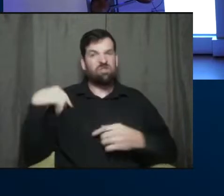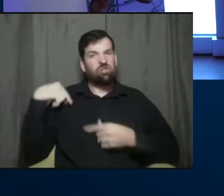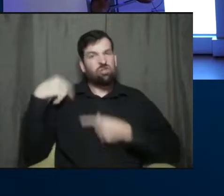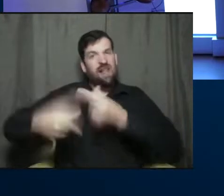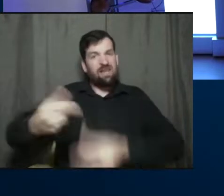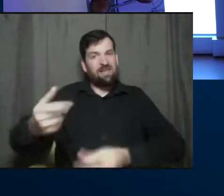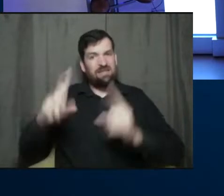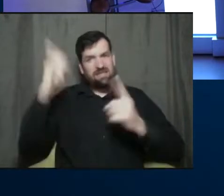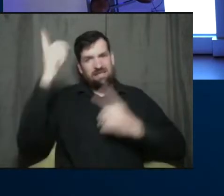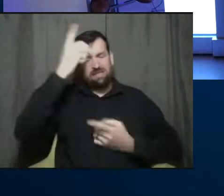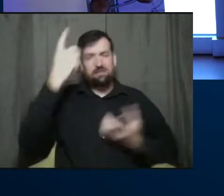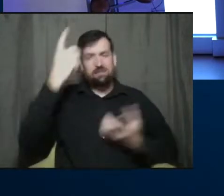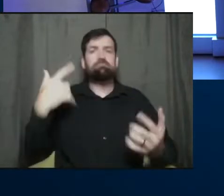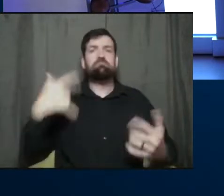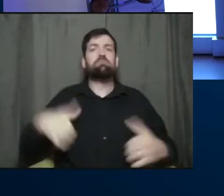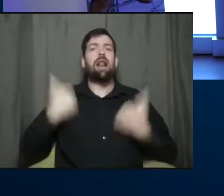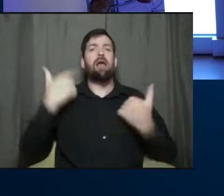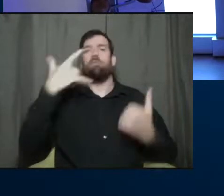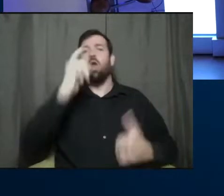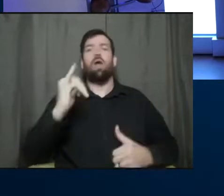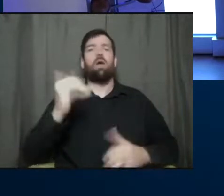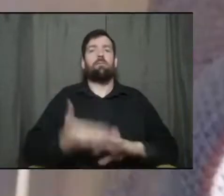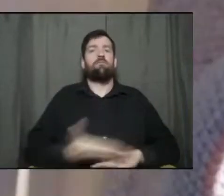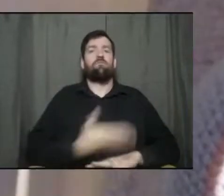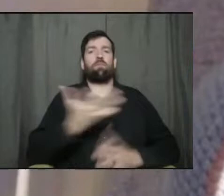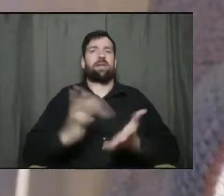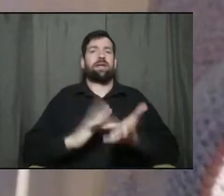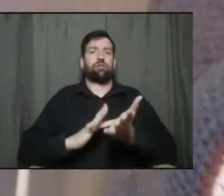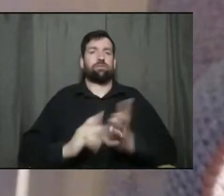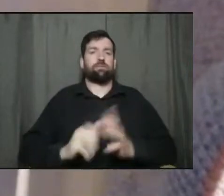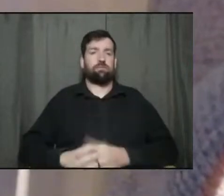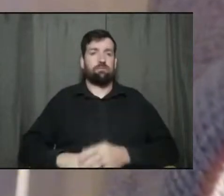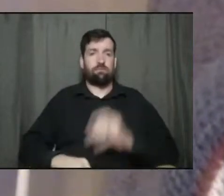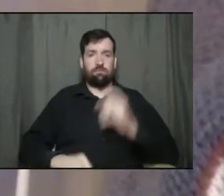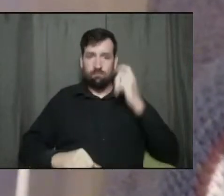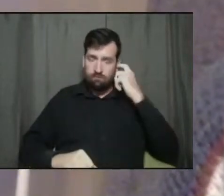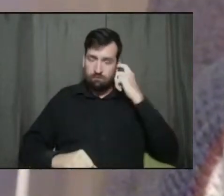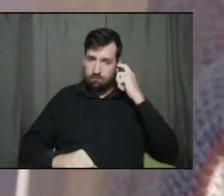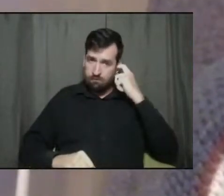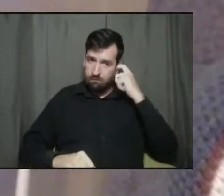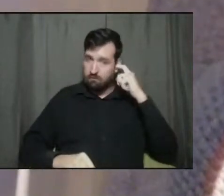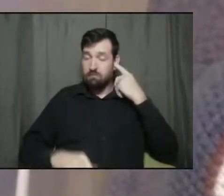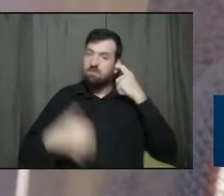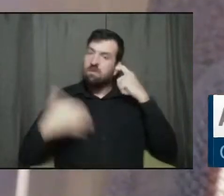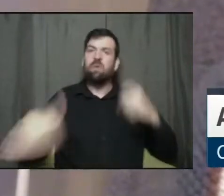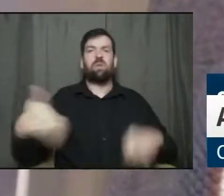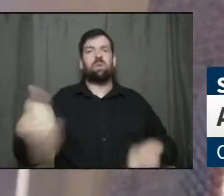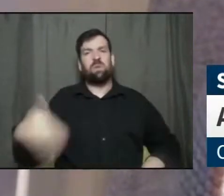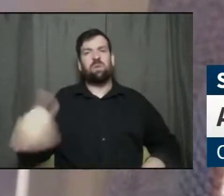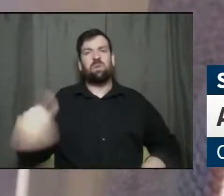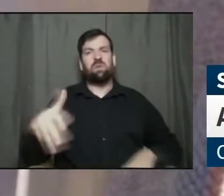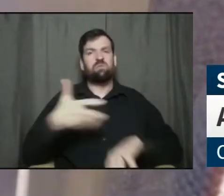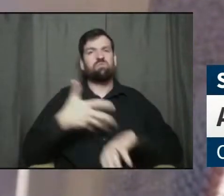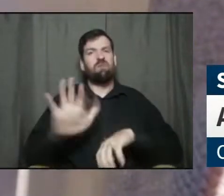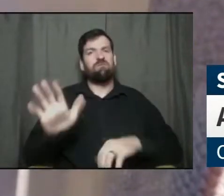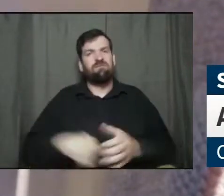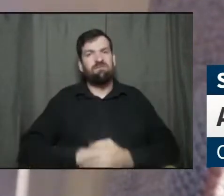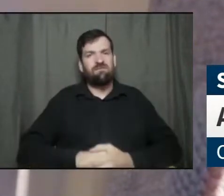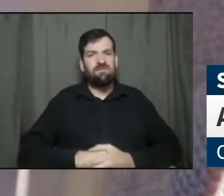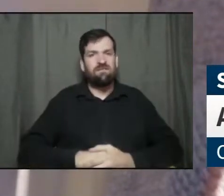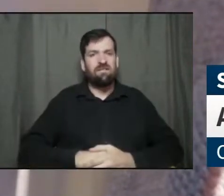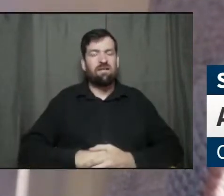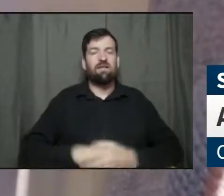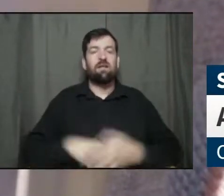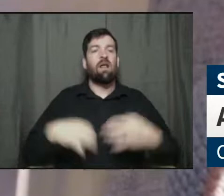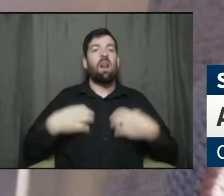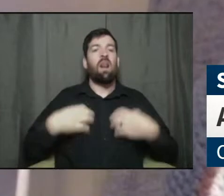like for you before you got on Trikafta? It was definitely a little rocky. My lung function